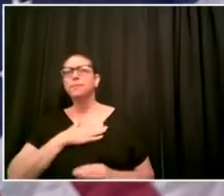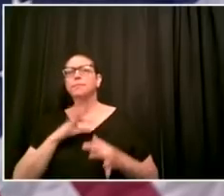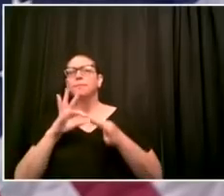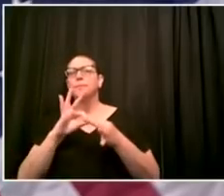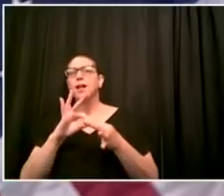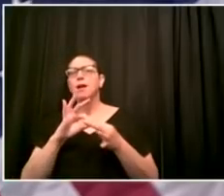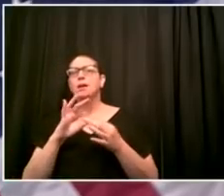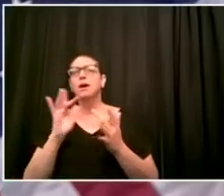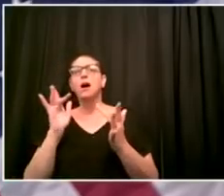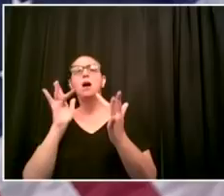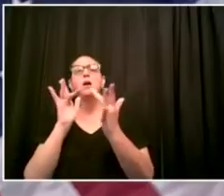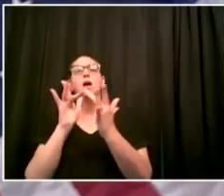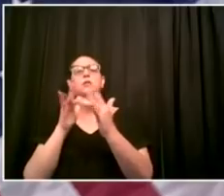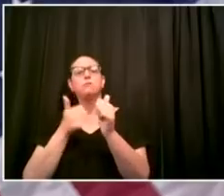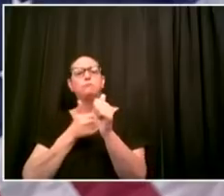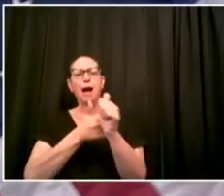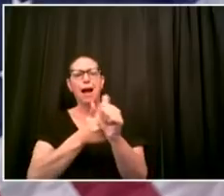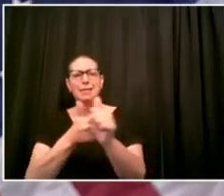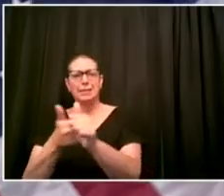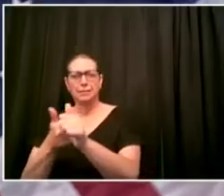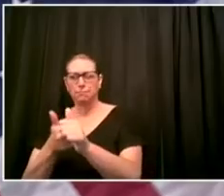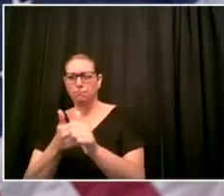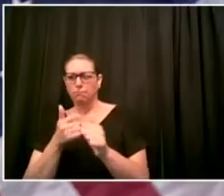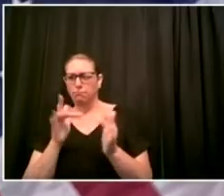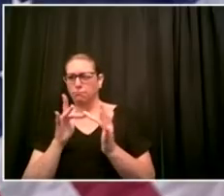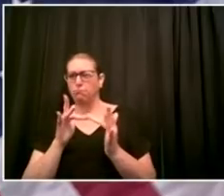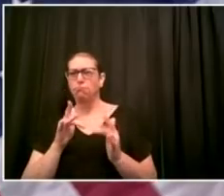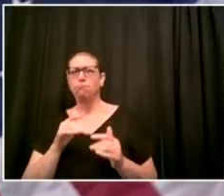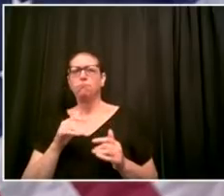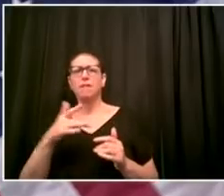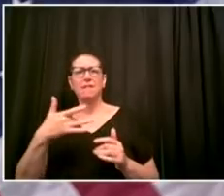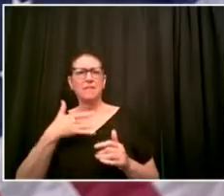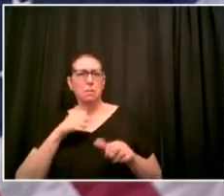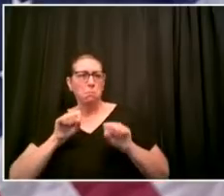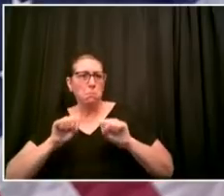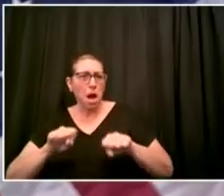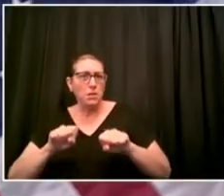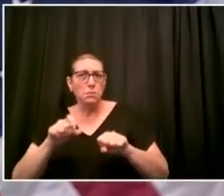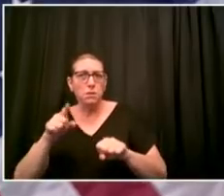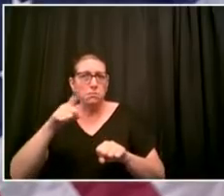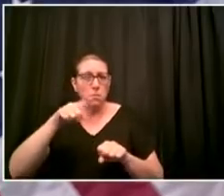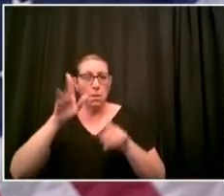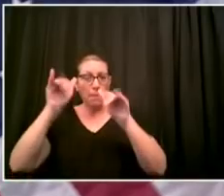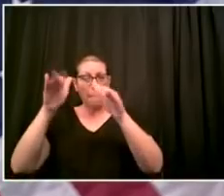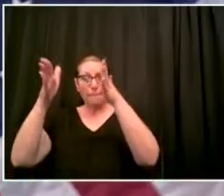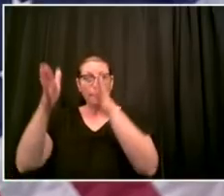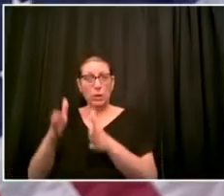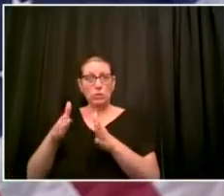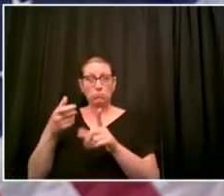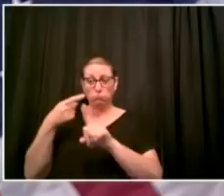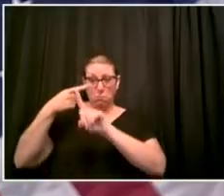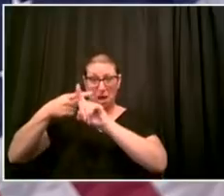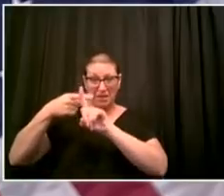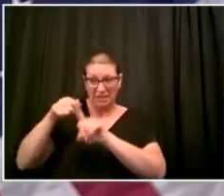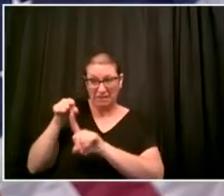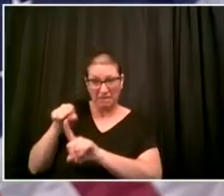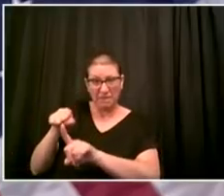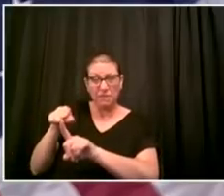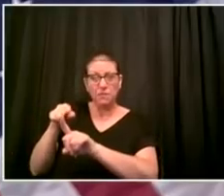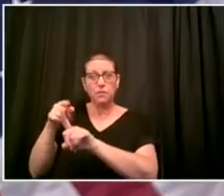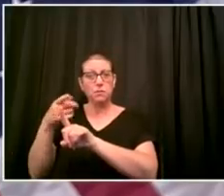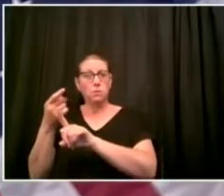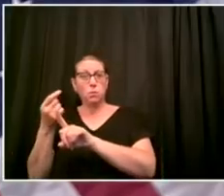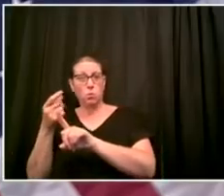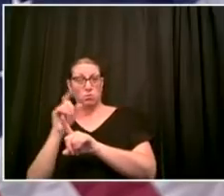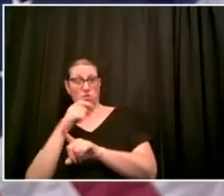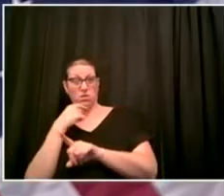information about who else is in their circle or that they've been possibly exposed to for fear of how the information is going